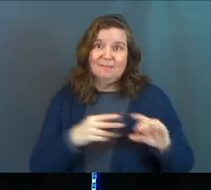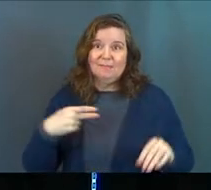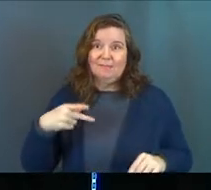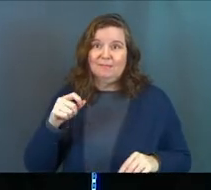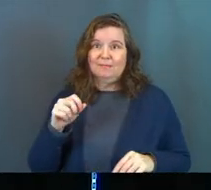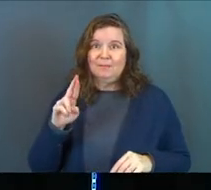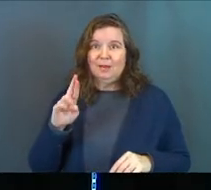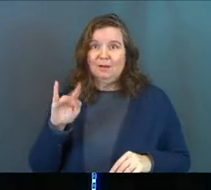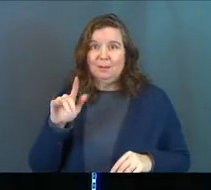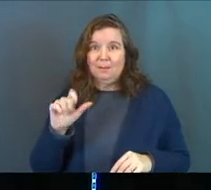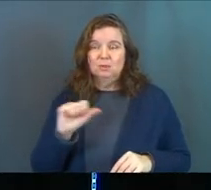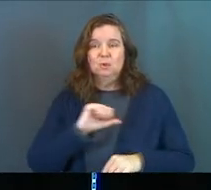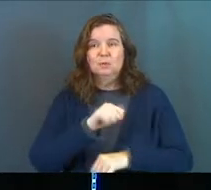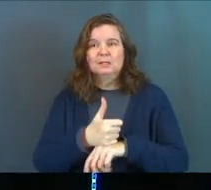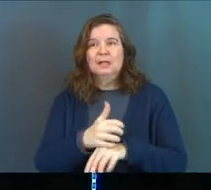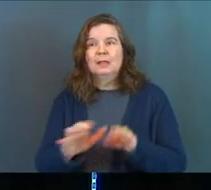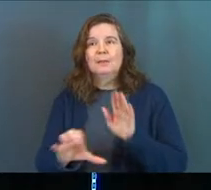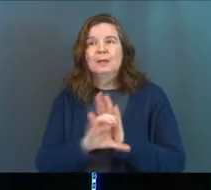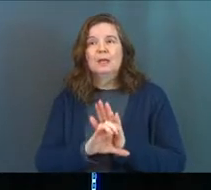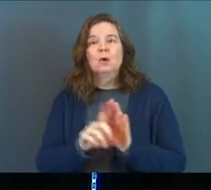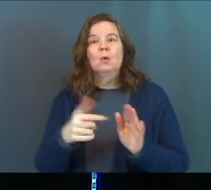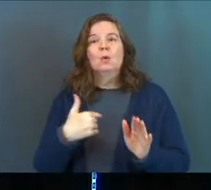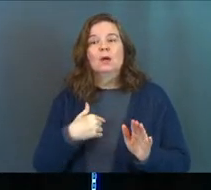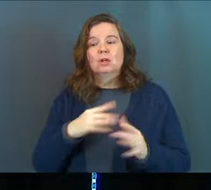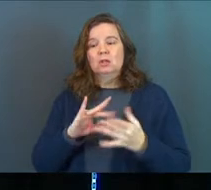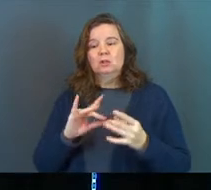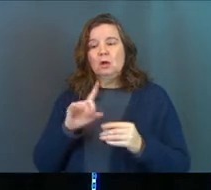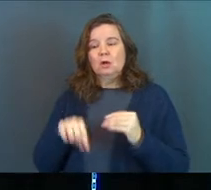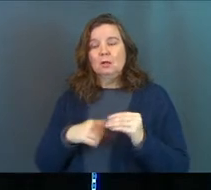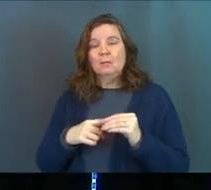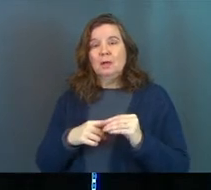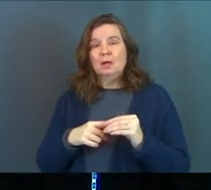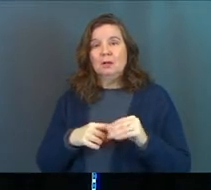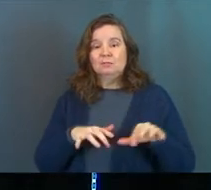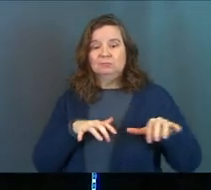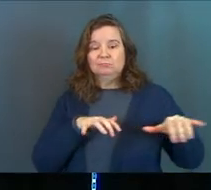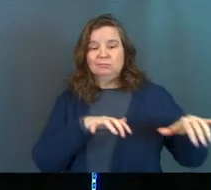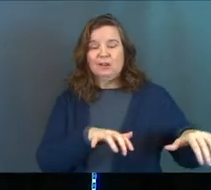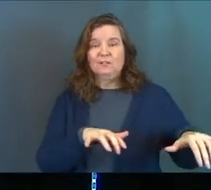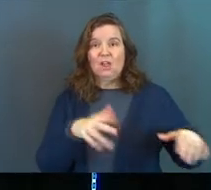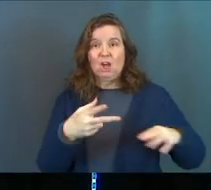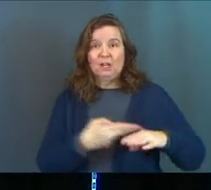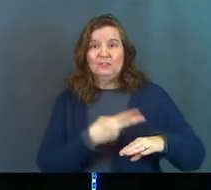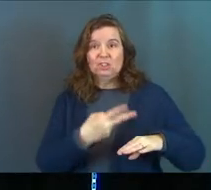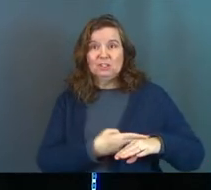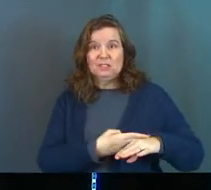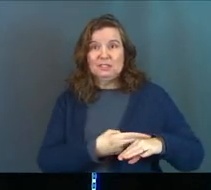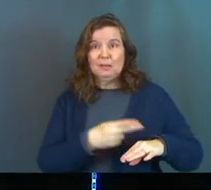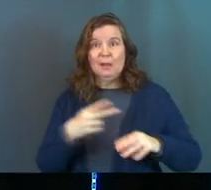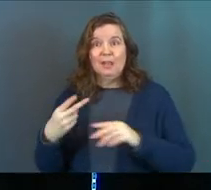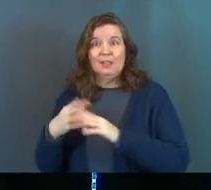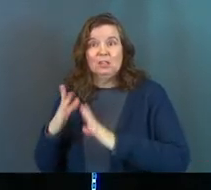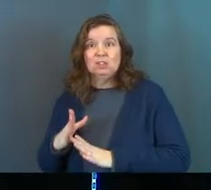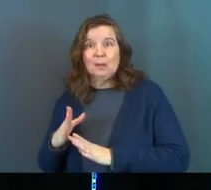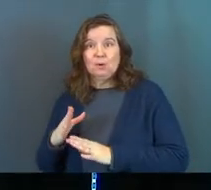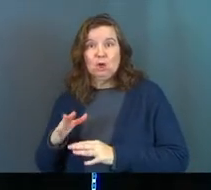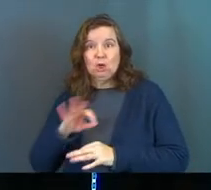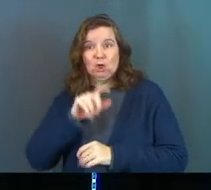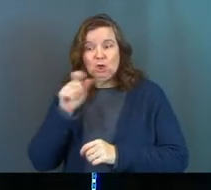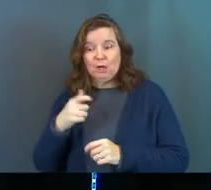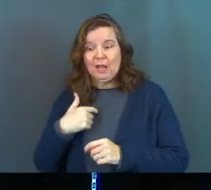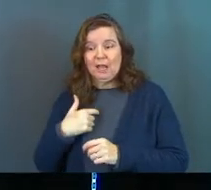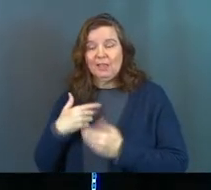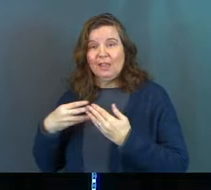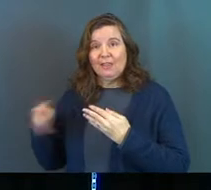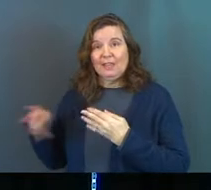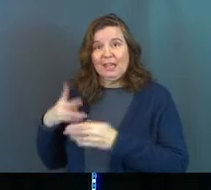parables. And so he sets up this picture where he talks about a flock of sheep, and there's going to be a shepherd, and then there's going to be a gatekeeper.